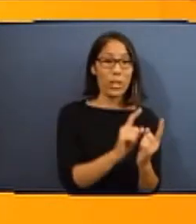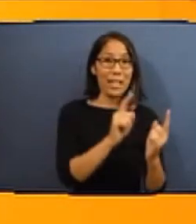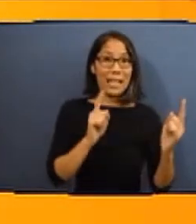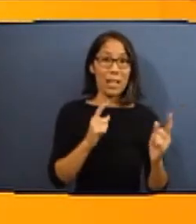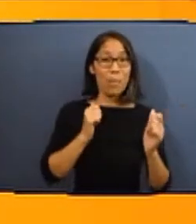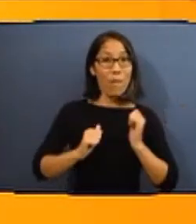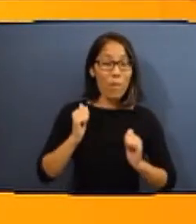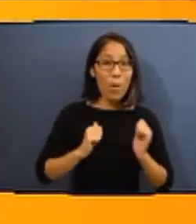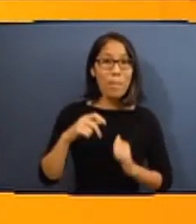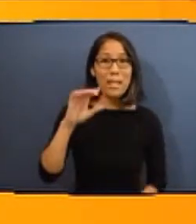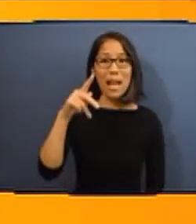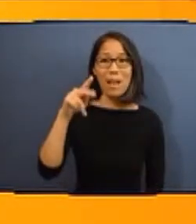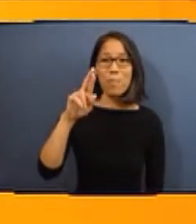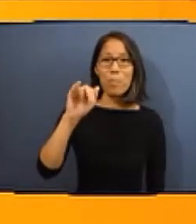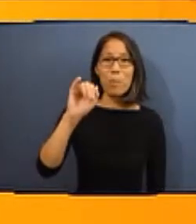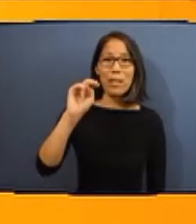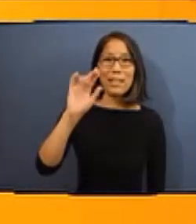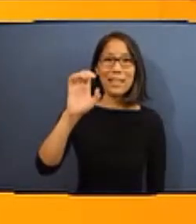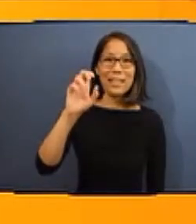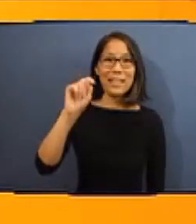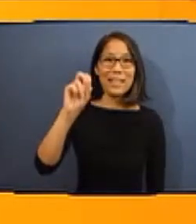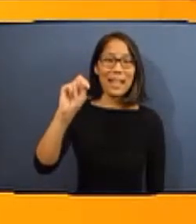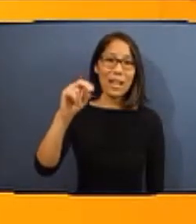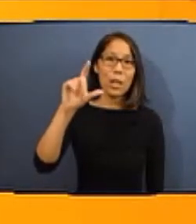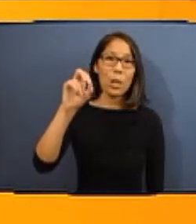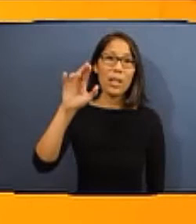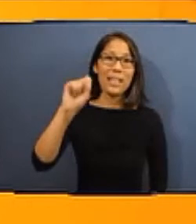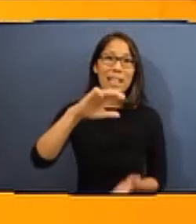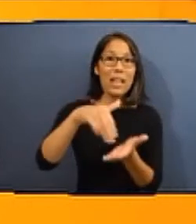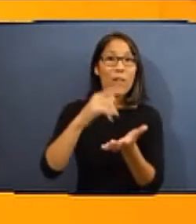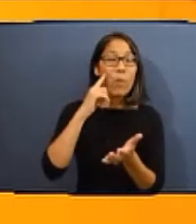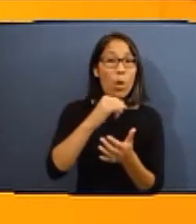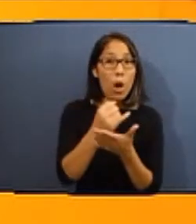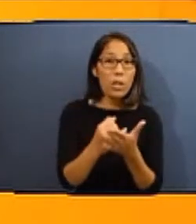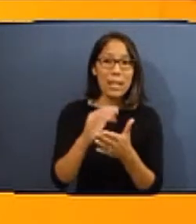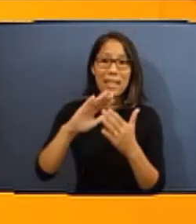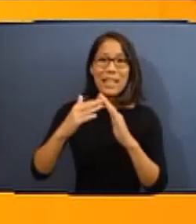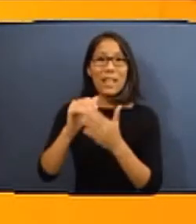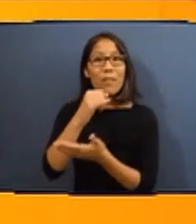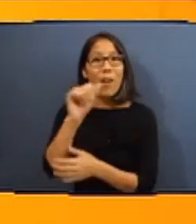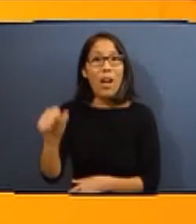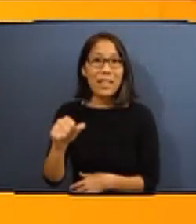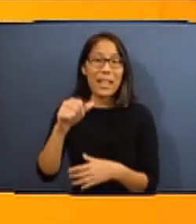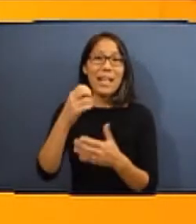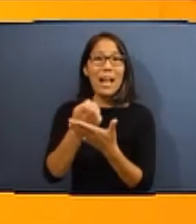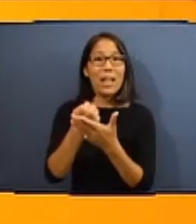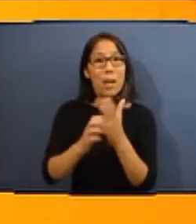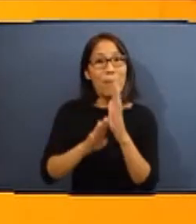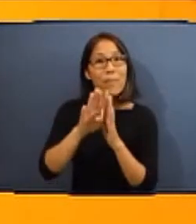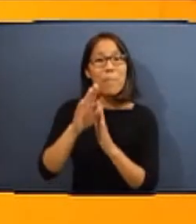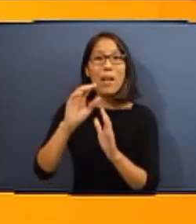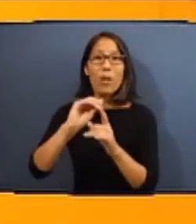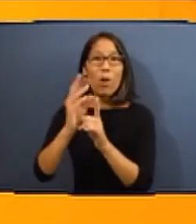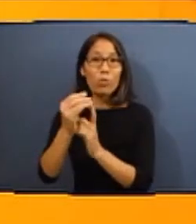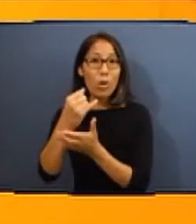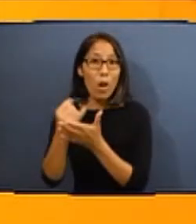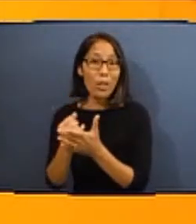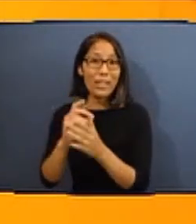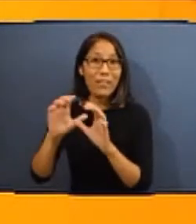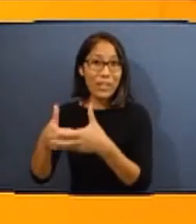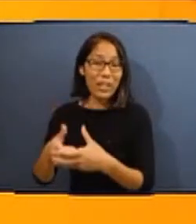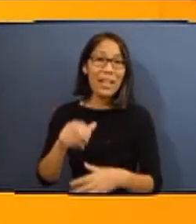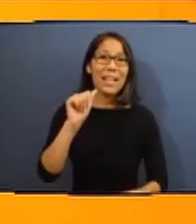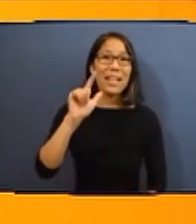Distanced Performance at Princeton's Lewis Center for the Arts, the City of Austin Economic Development and Cultural Arts Division, the Alice